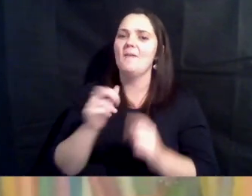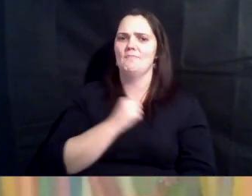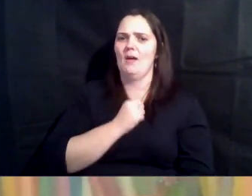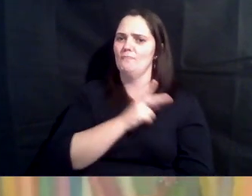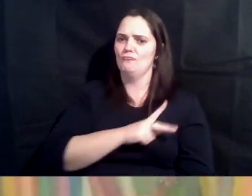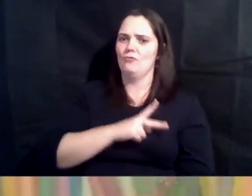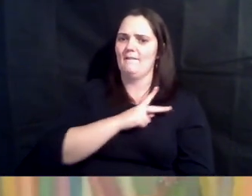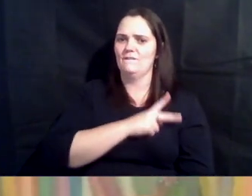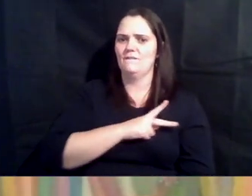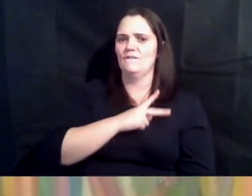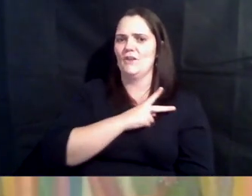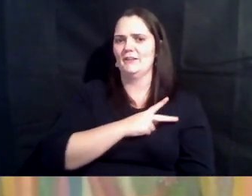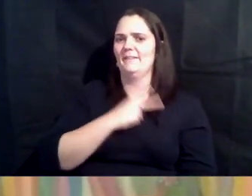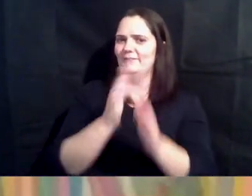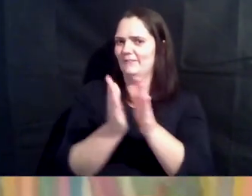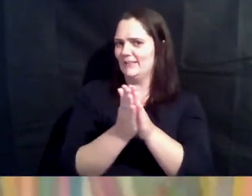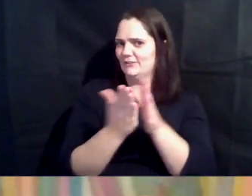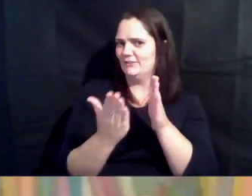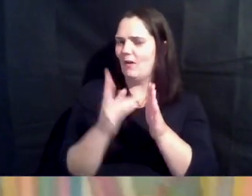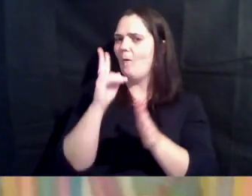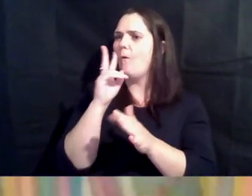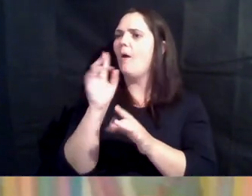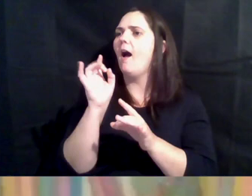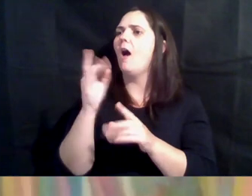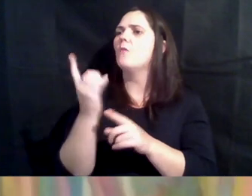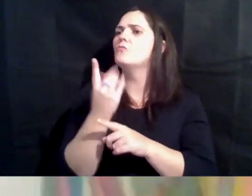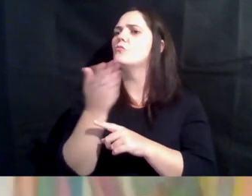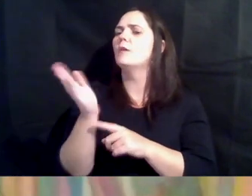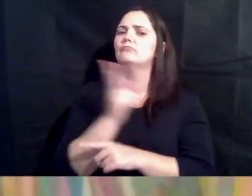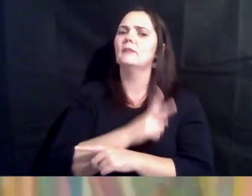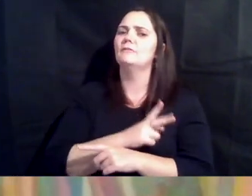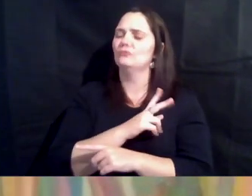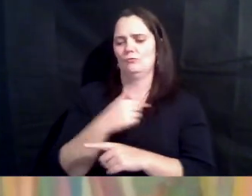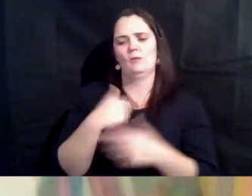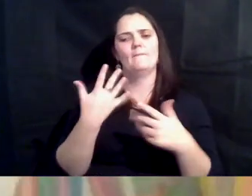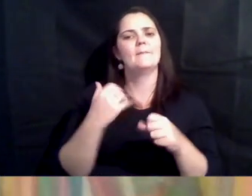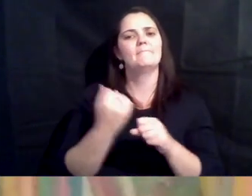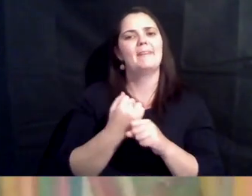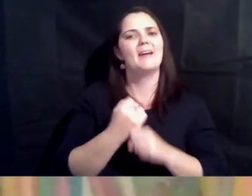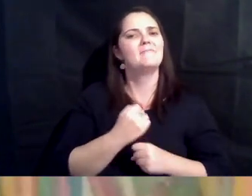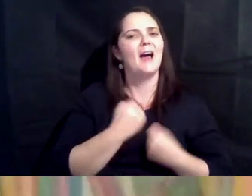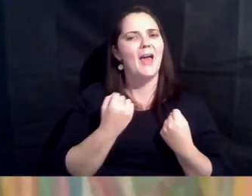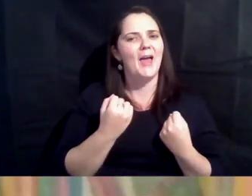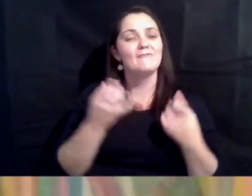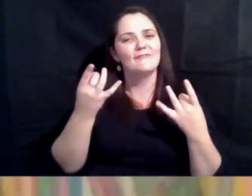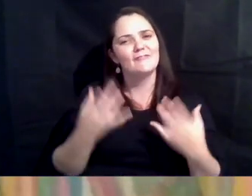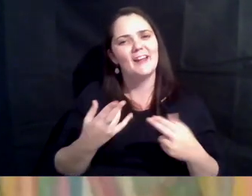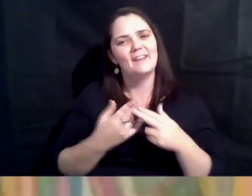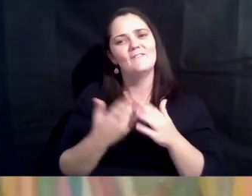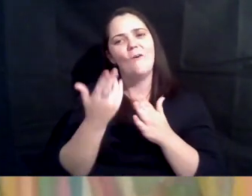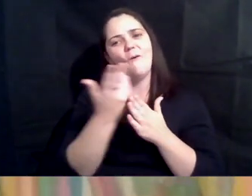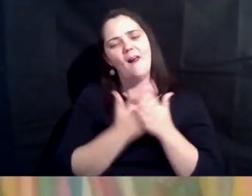professionally lookout HarperCollins zine here, ready to be decorated with the story of